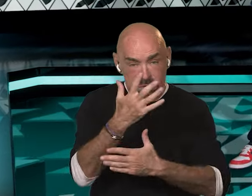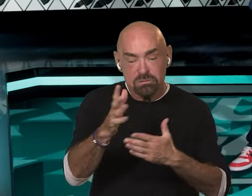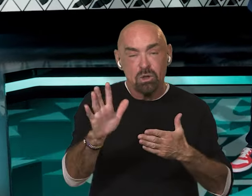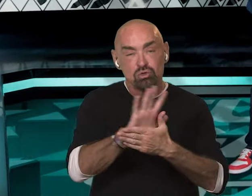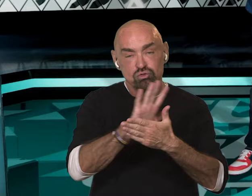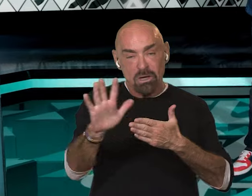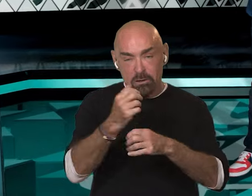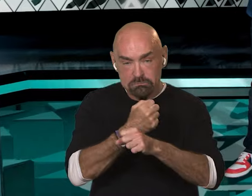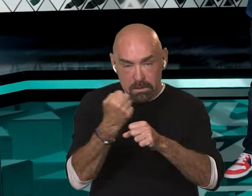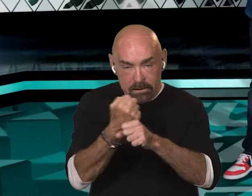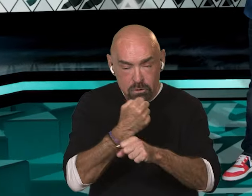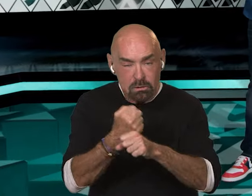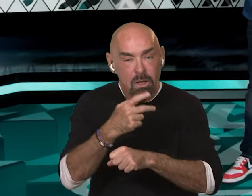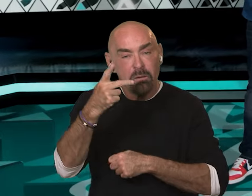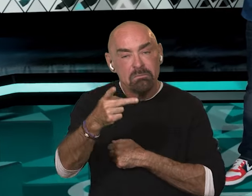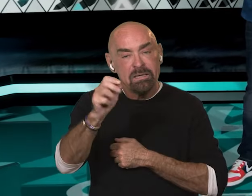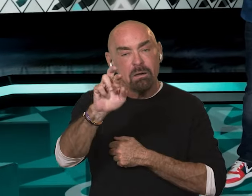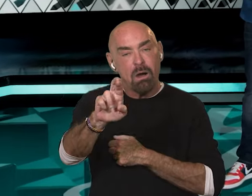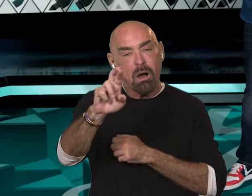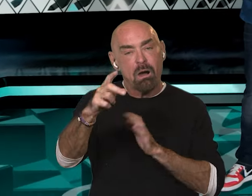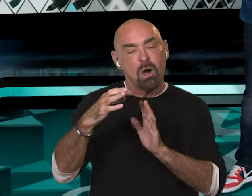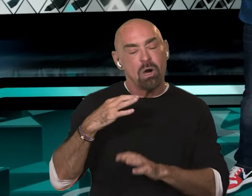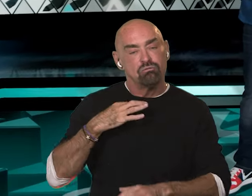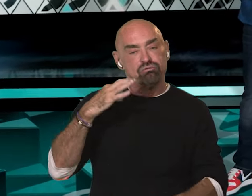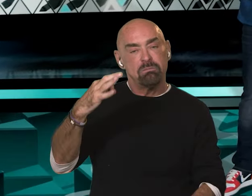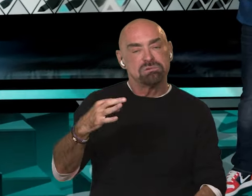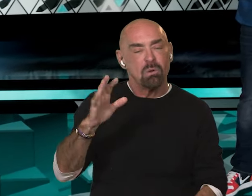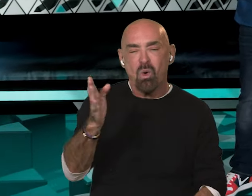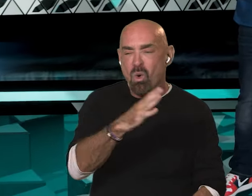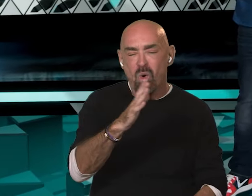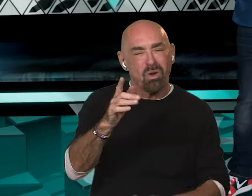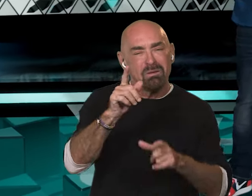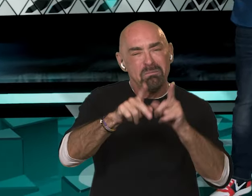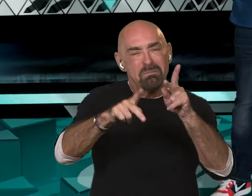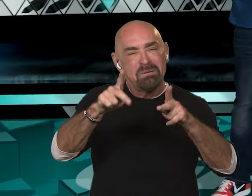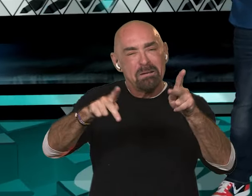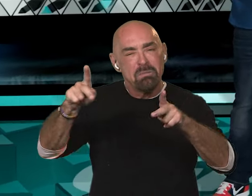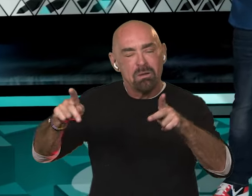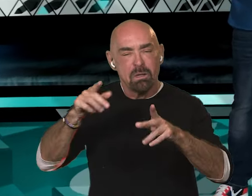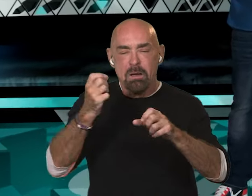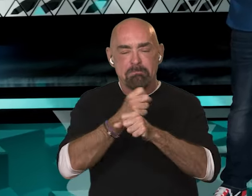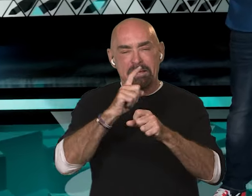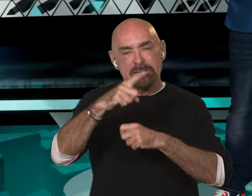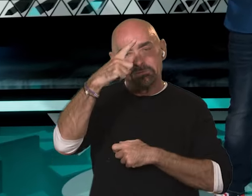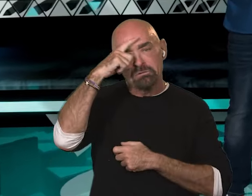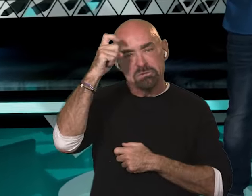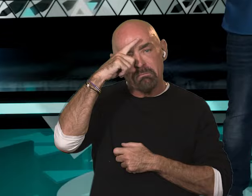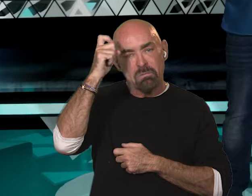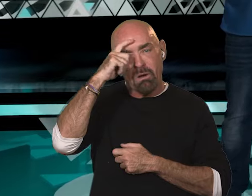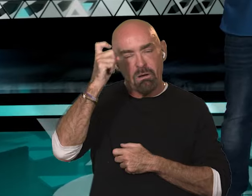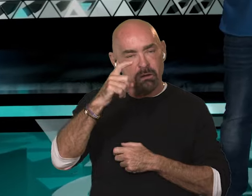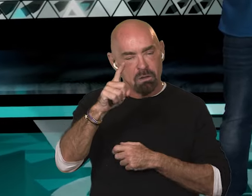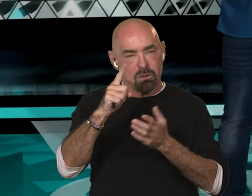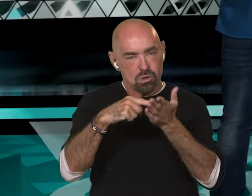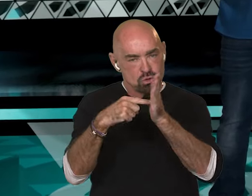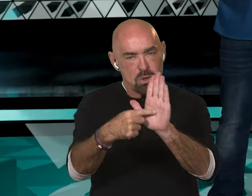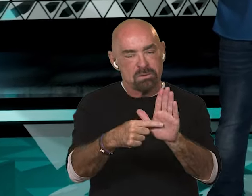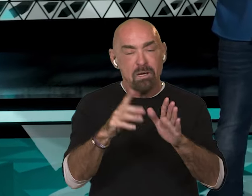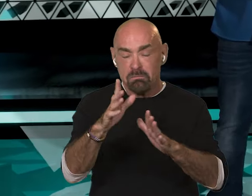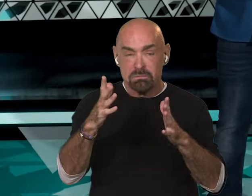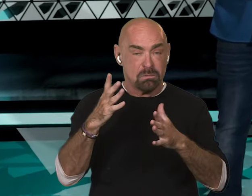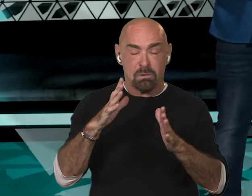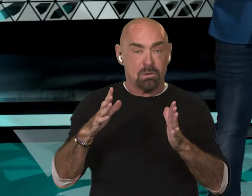trailer makers, PR representatives, and everyone across the games industry who worked with us to make this Summer Showcase a reality. Even in